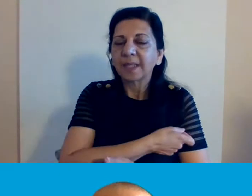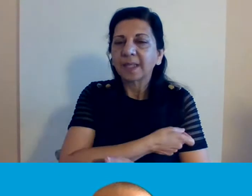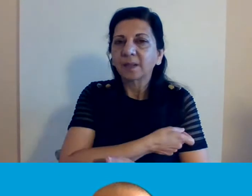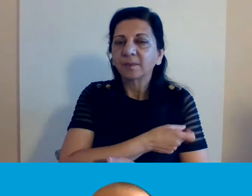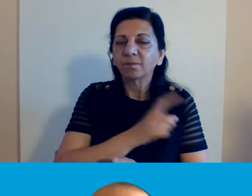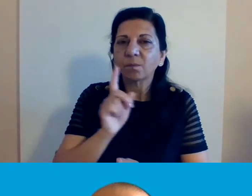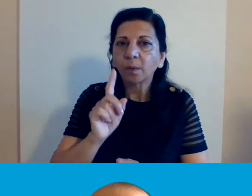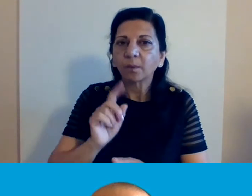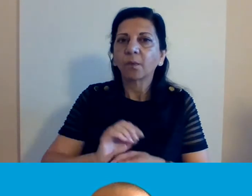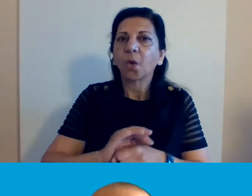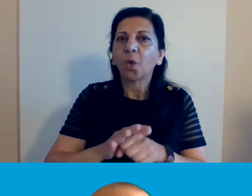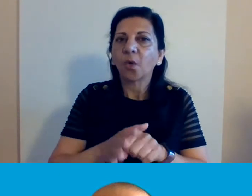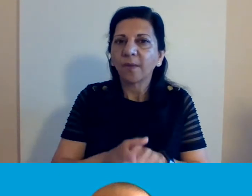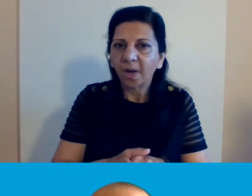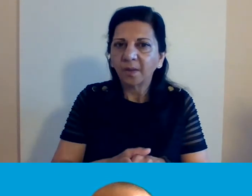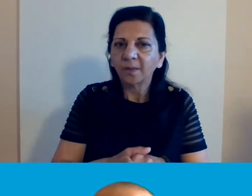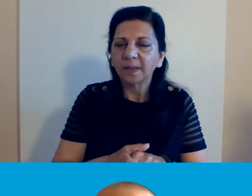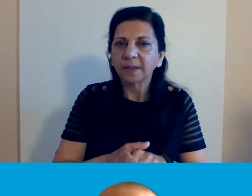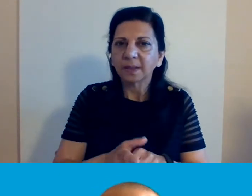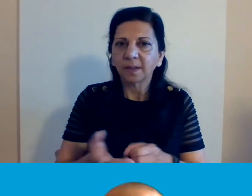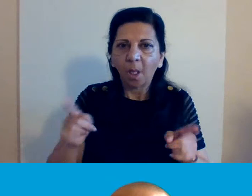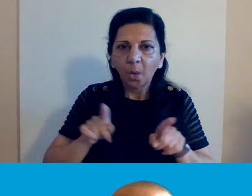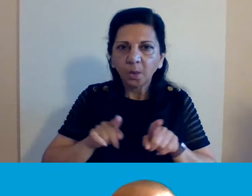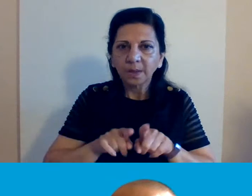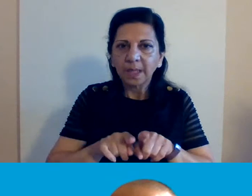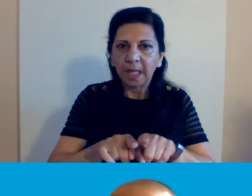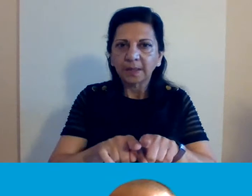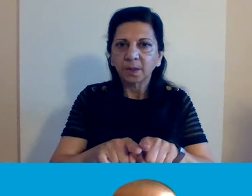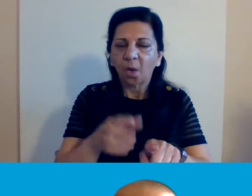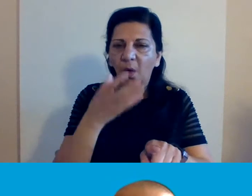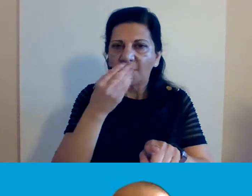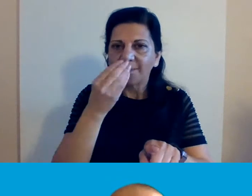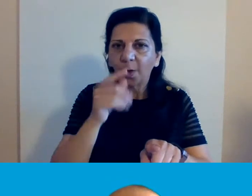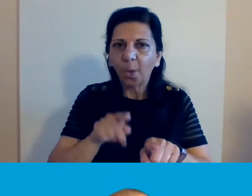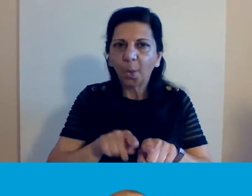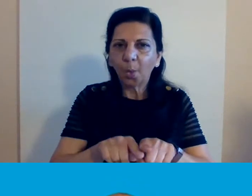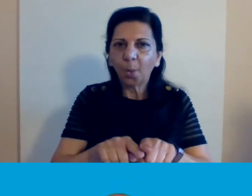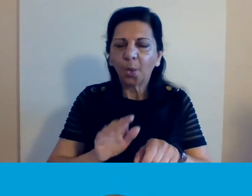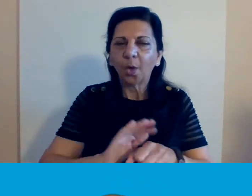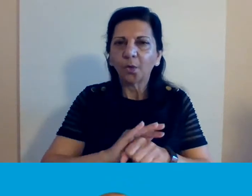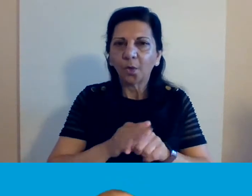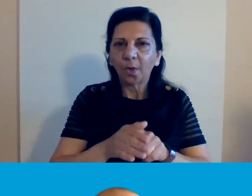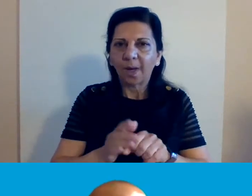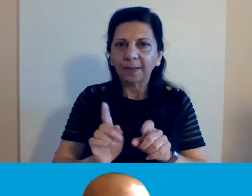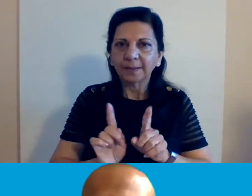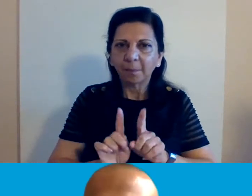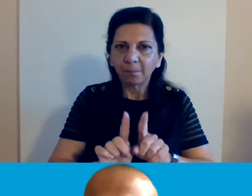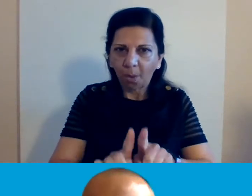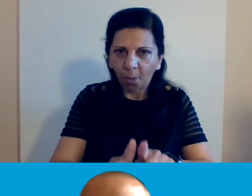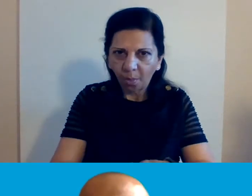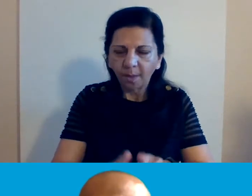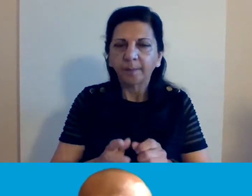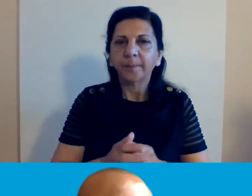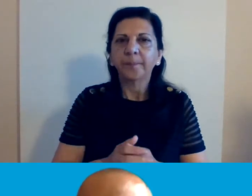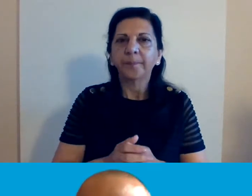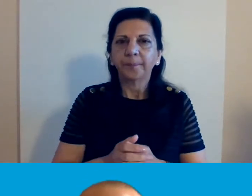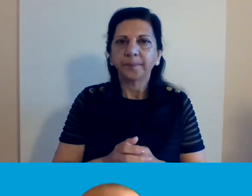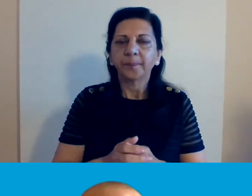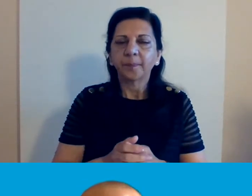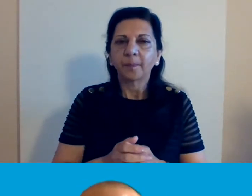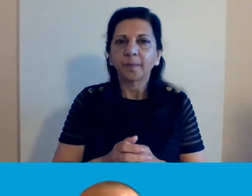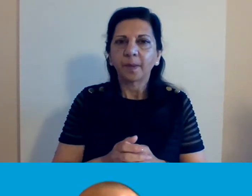COVID to work alongside the flu. So we would adopt the same principles, but we've got a planning cell,